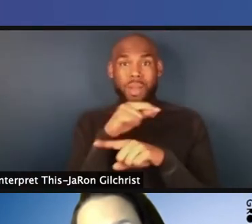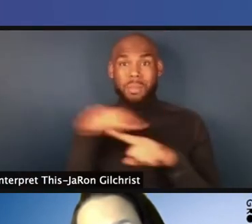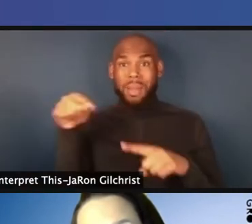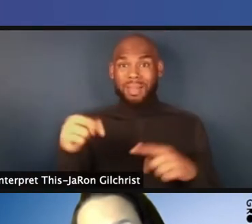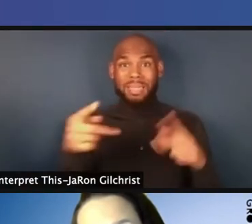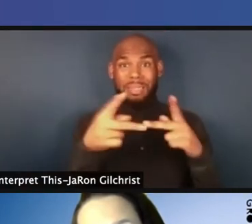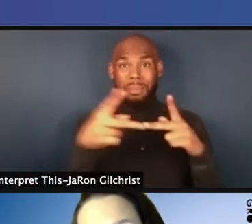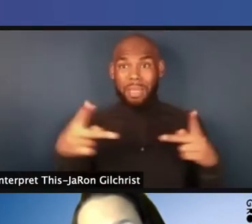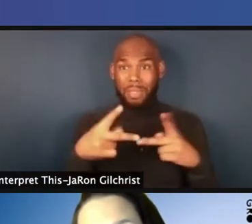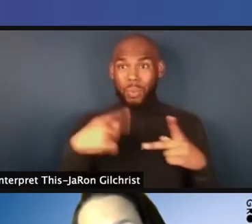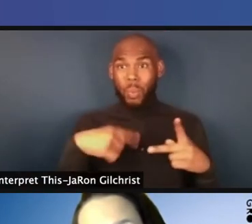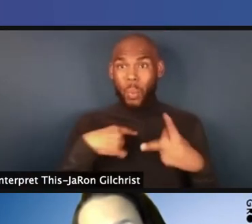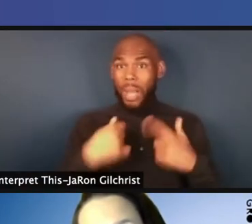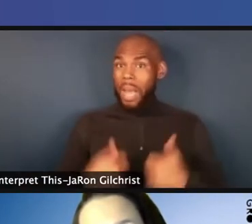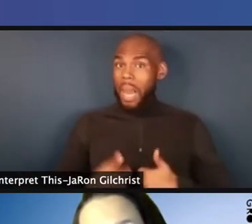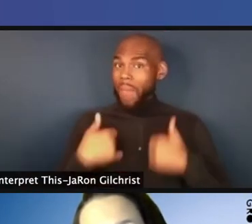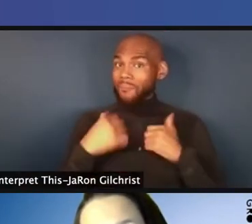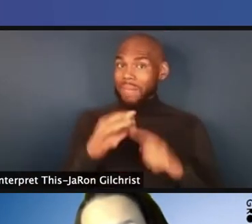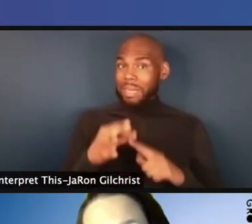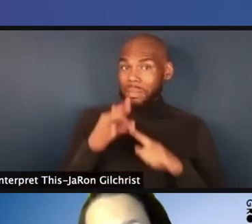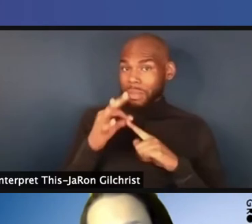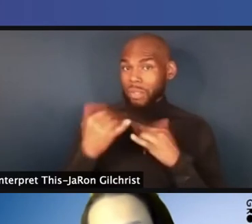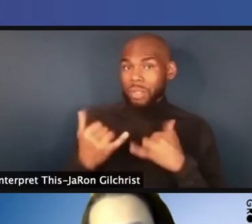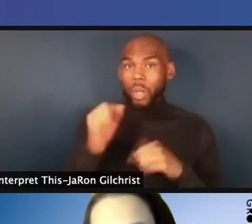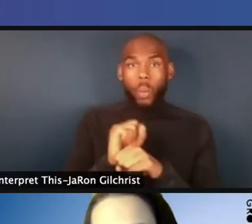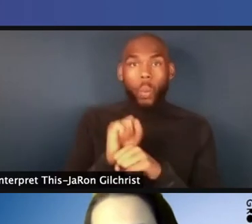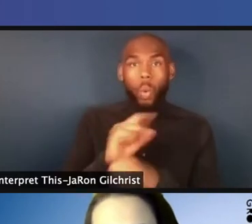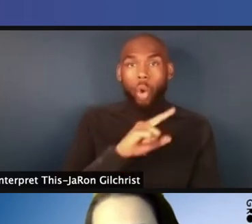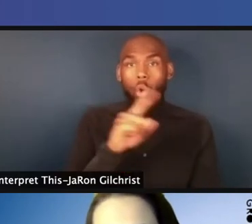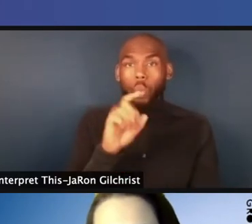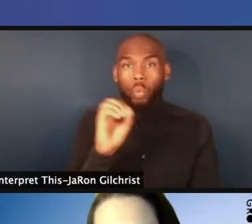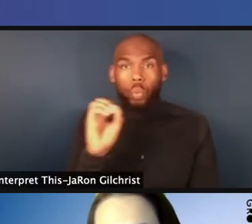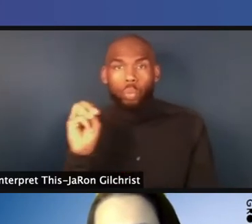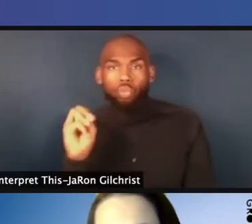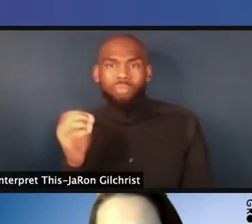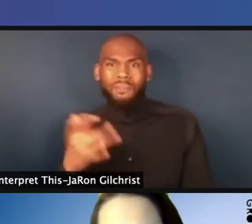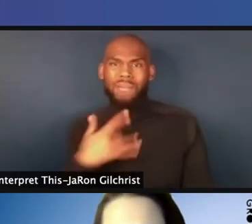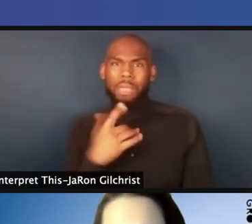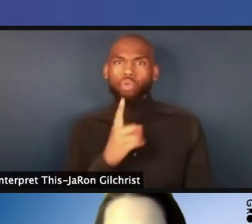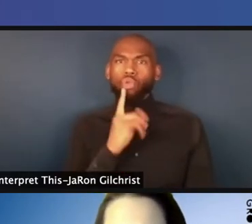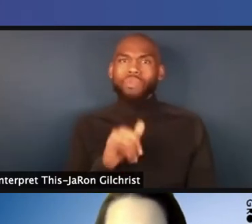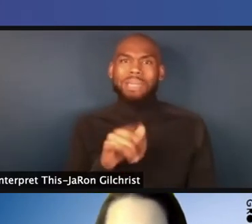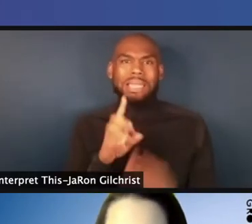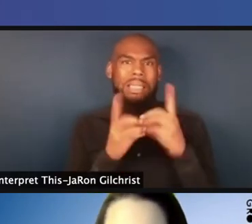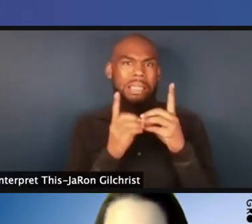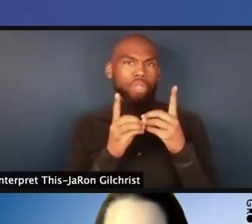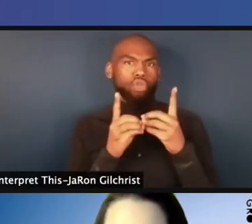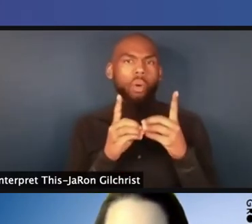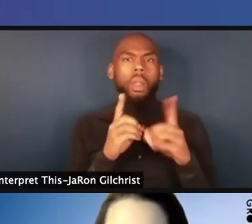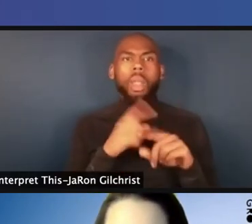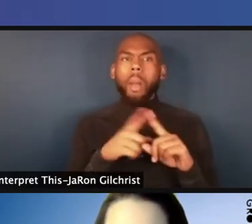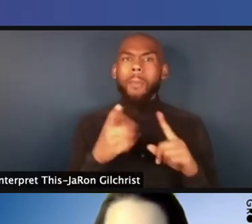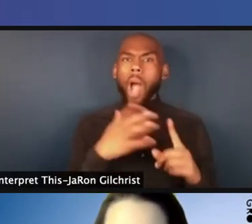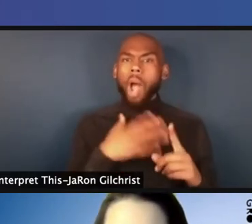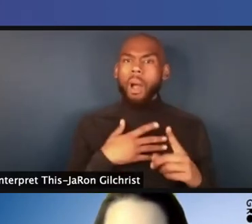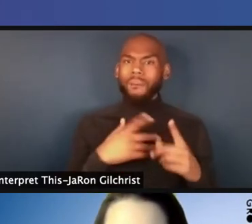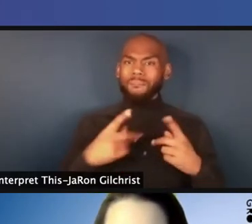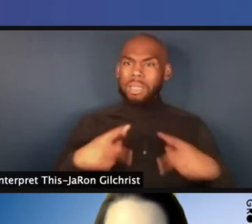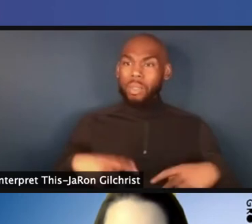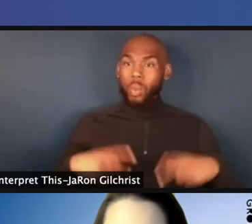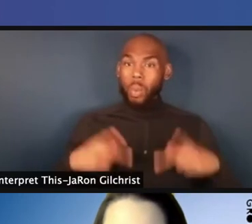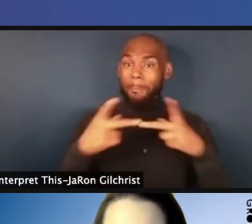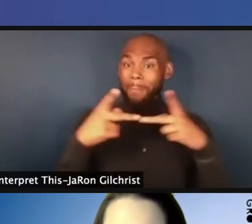inhabit, especially when we're working in Zoom and everything feels really digital, but the physical places that we are just as important to the